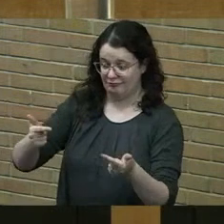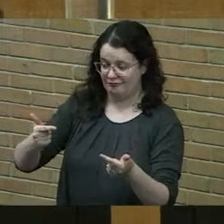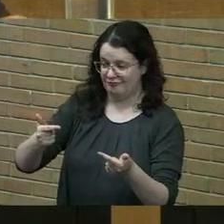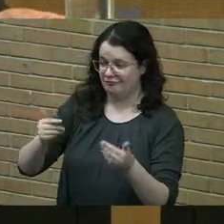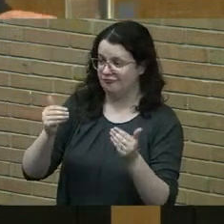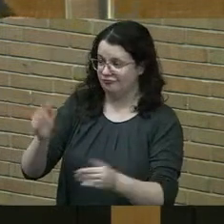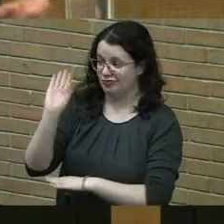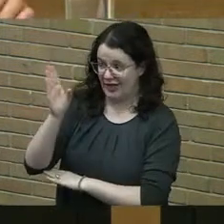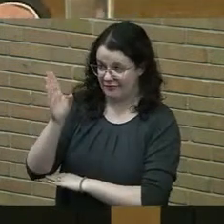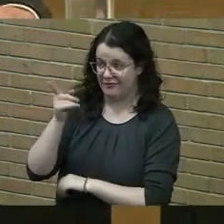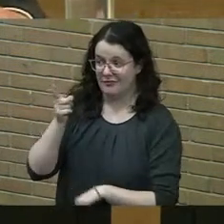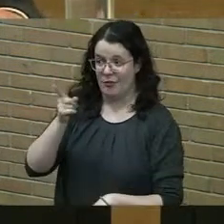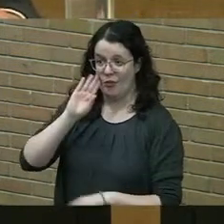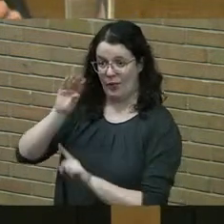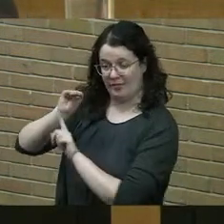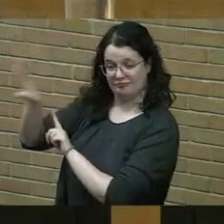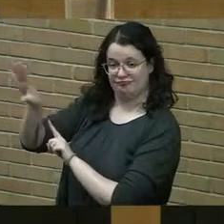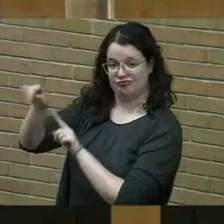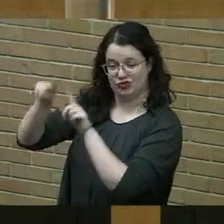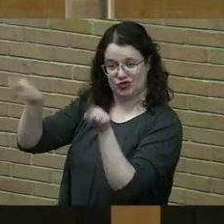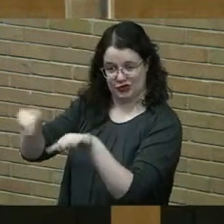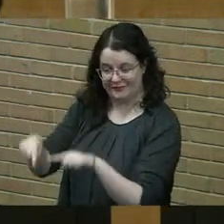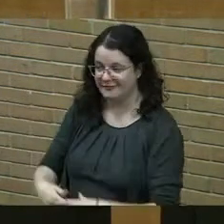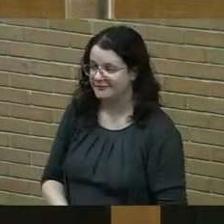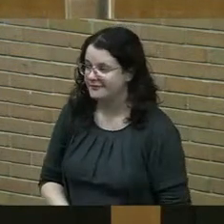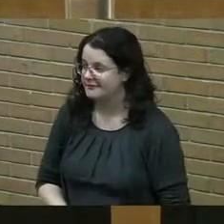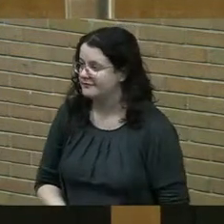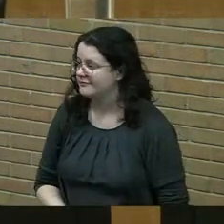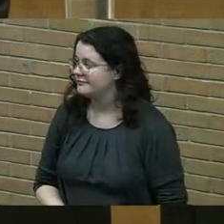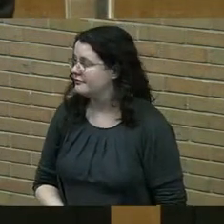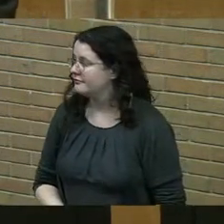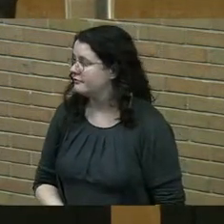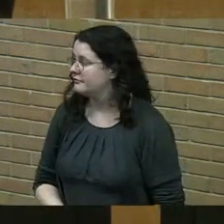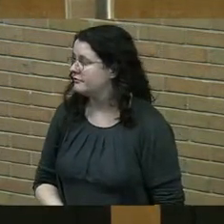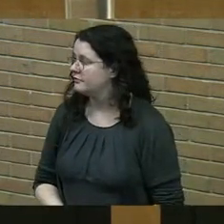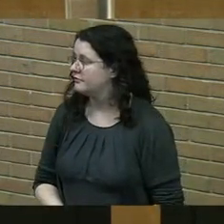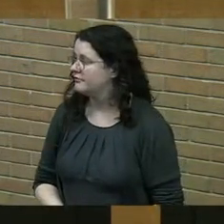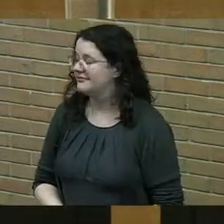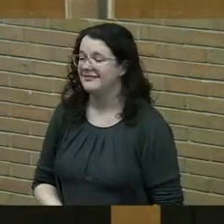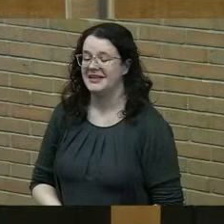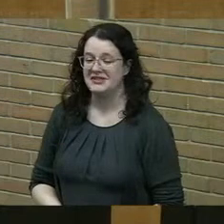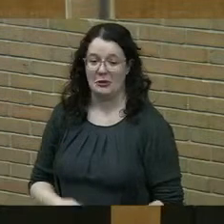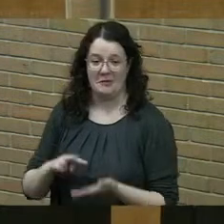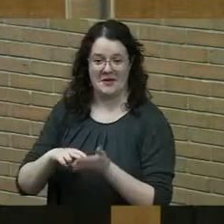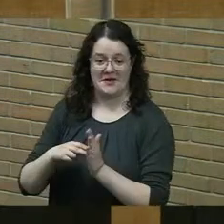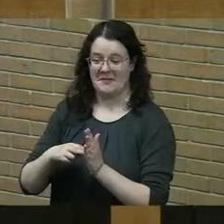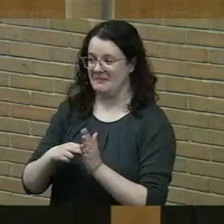up here on the screen, so I think we'll decamp to the back of the room.